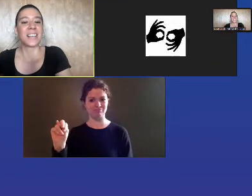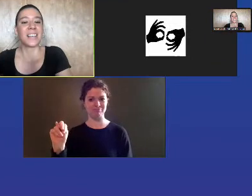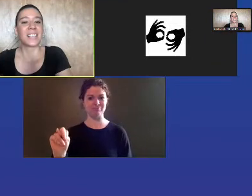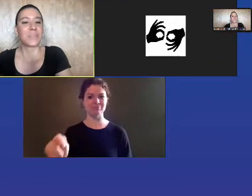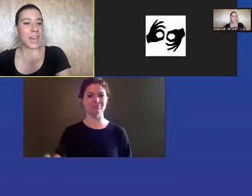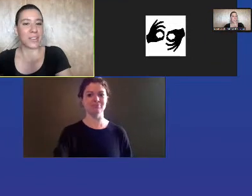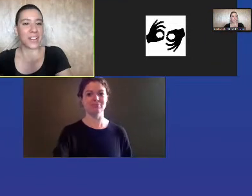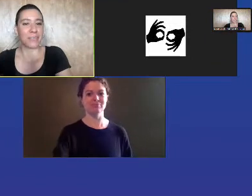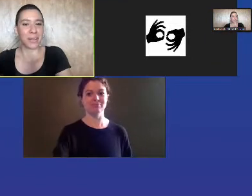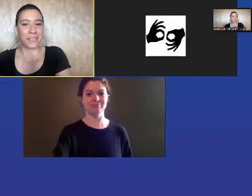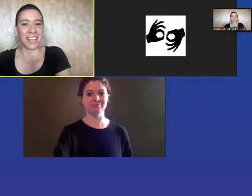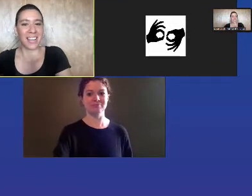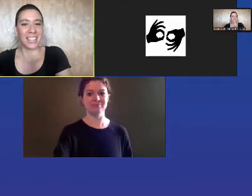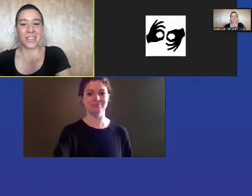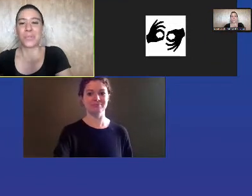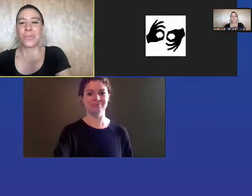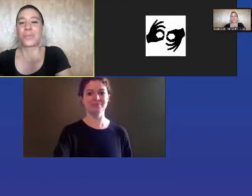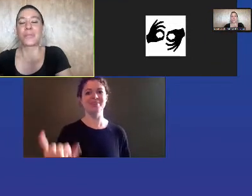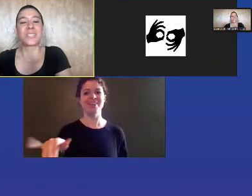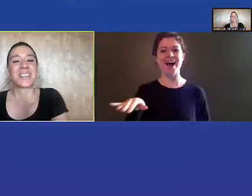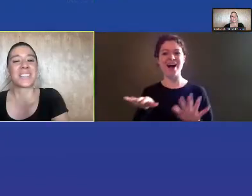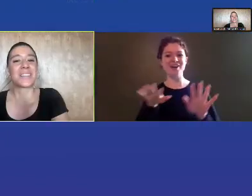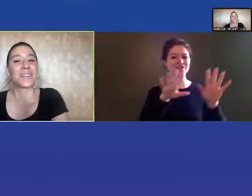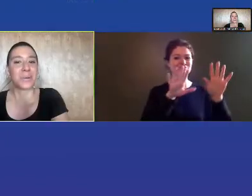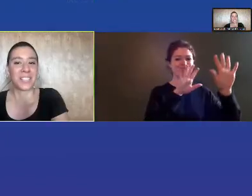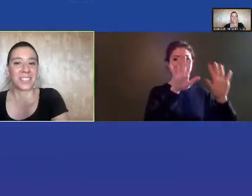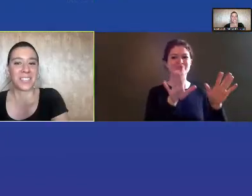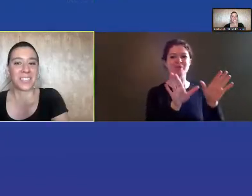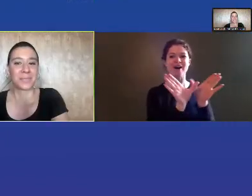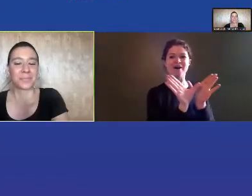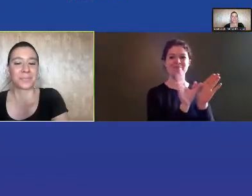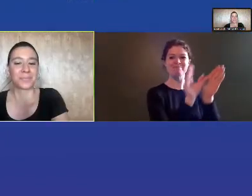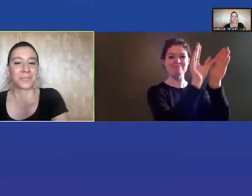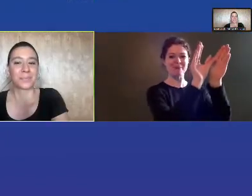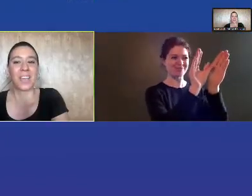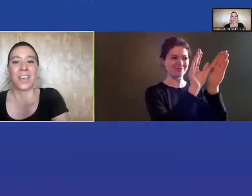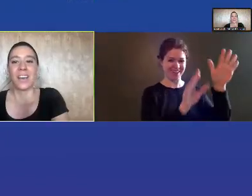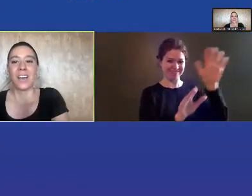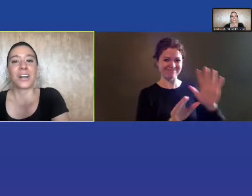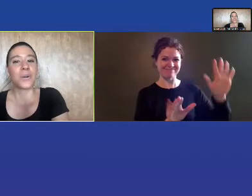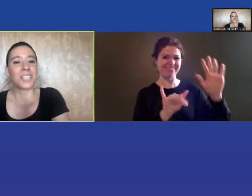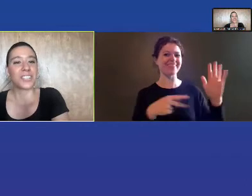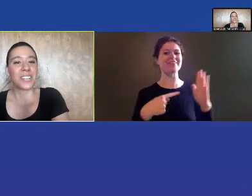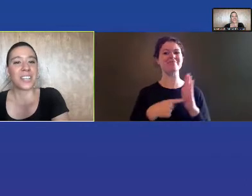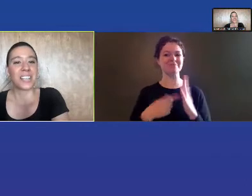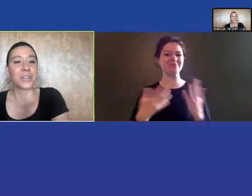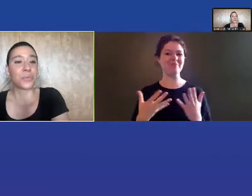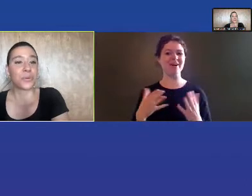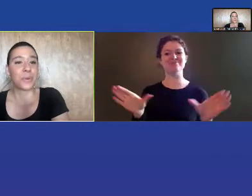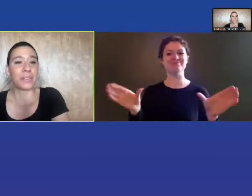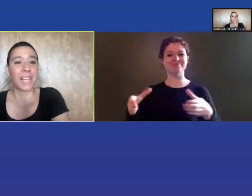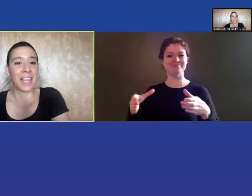This smattering of butterflies represents coalitions. A coalition is a group of